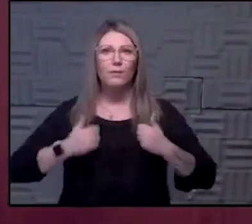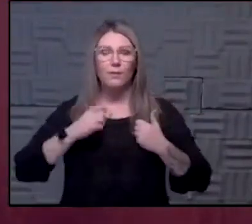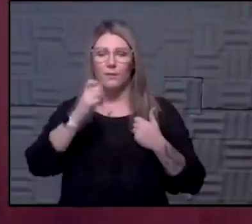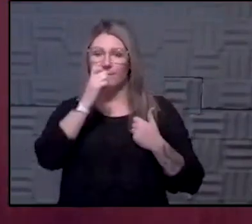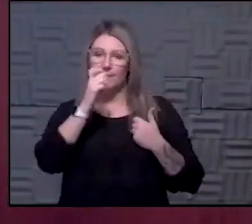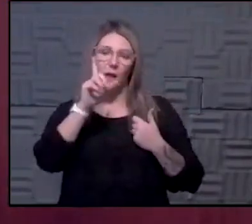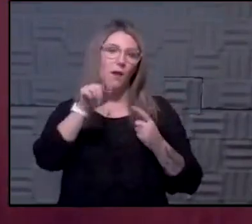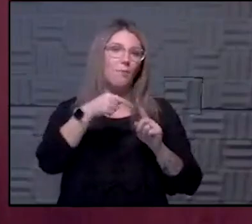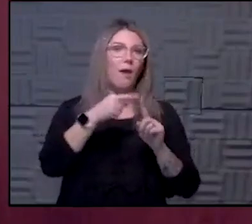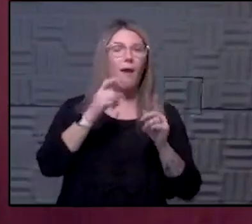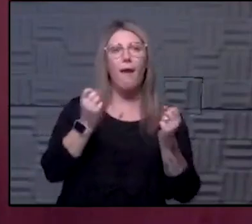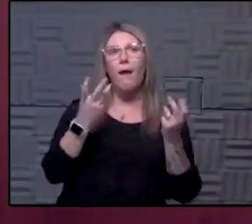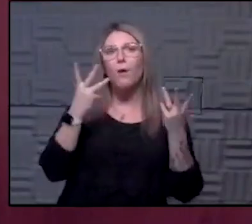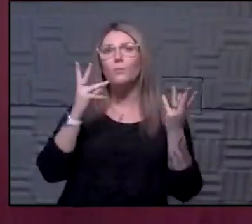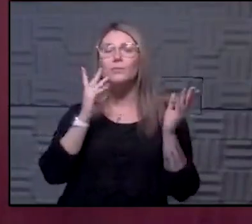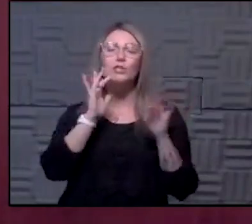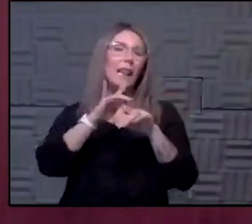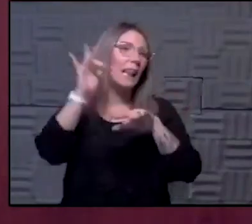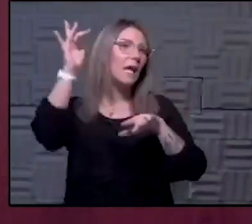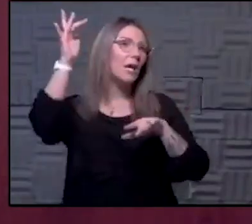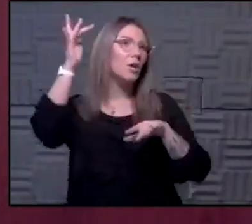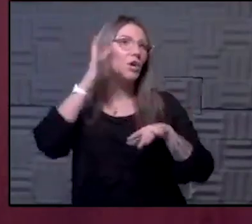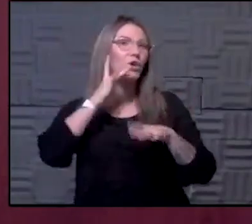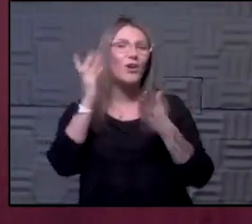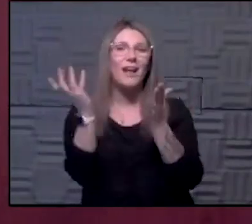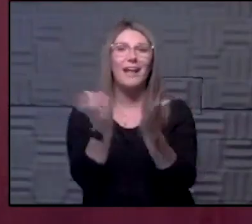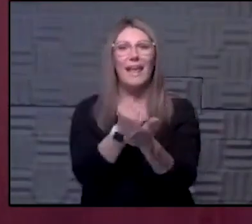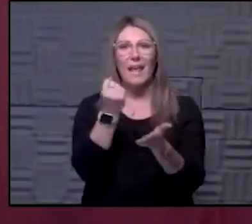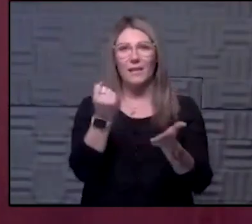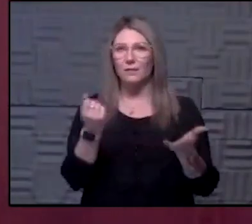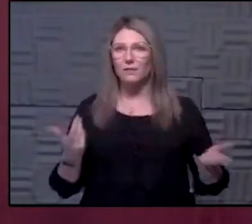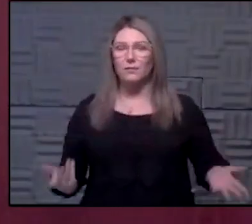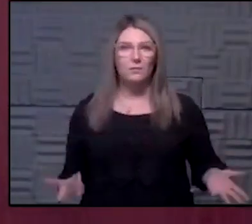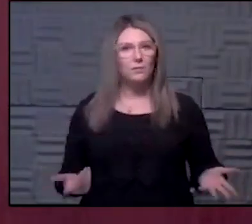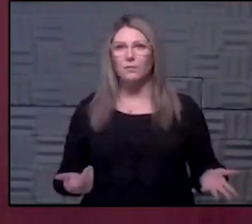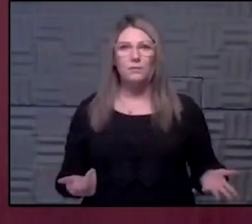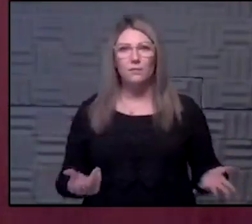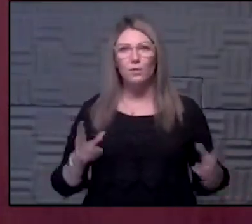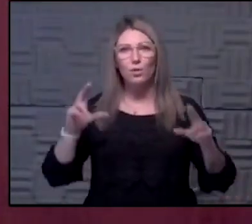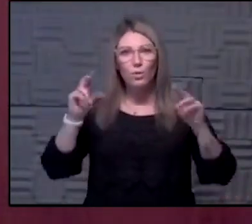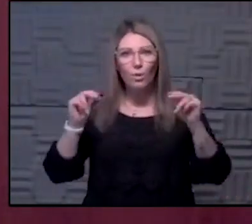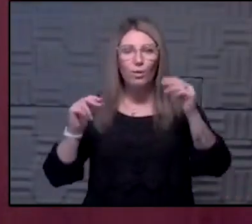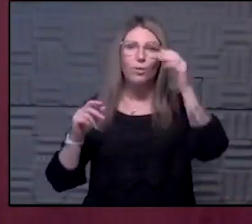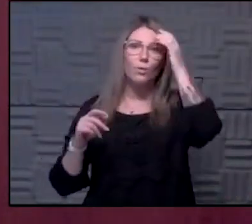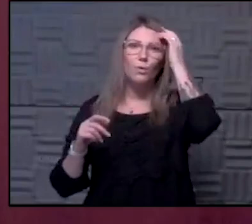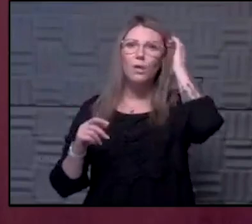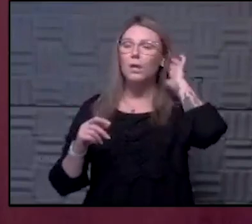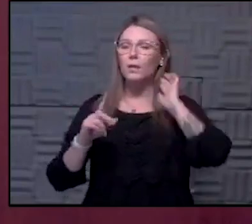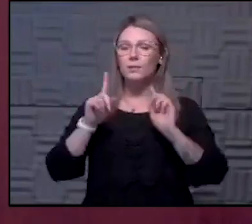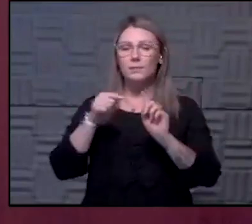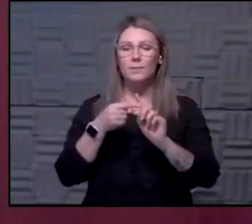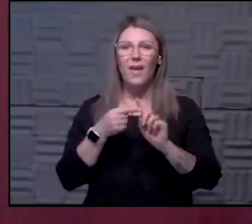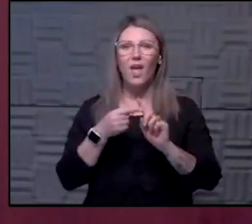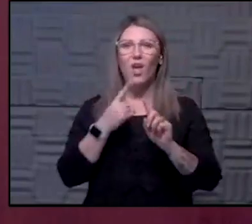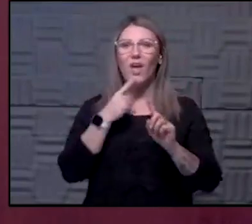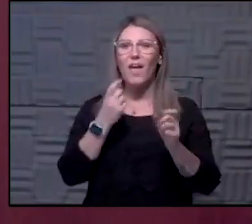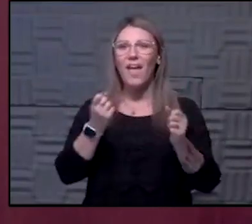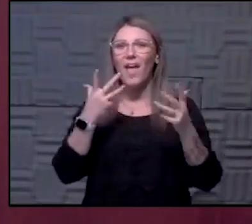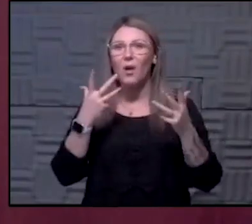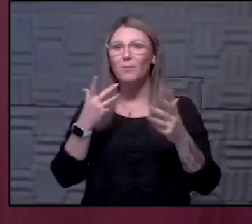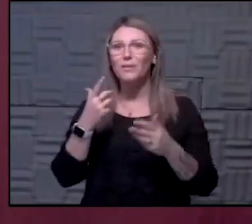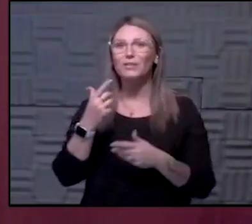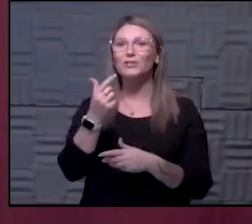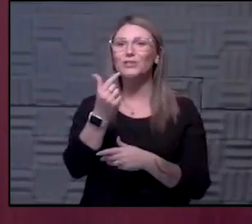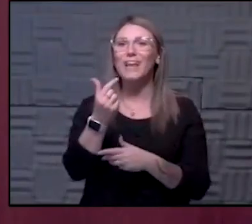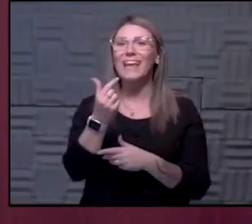much glitter and how much gain you have. It's really about how much game you have, meaning